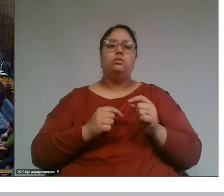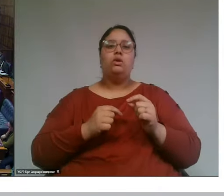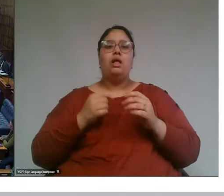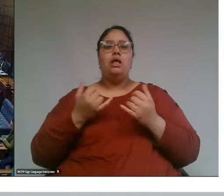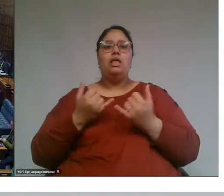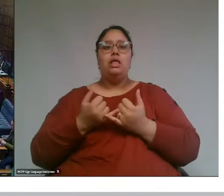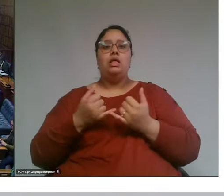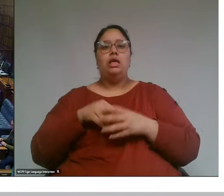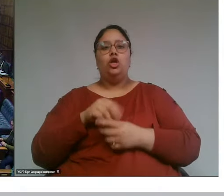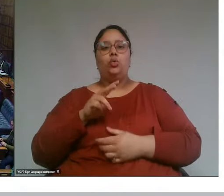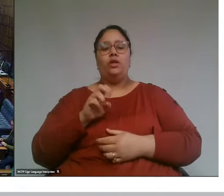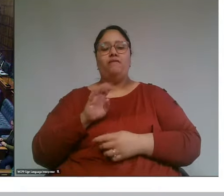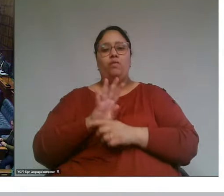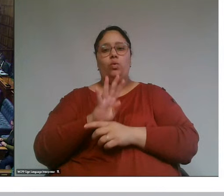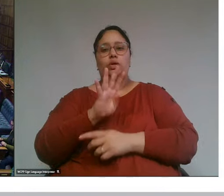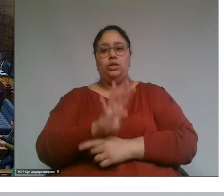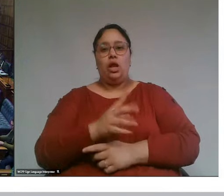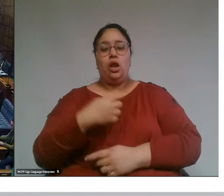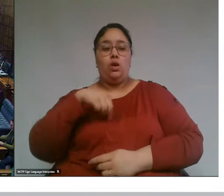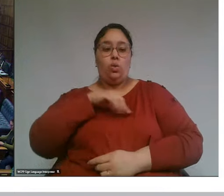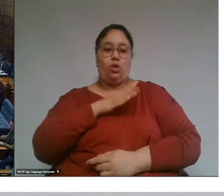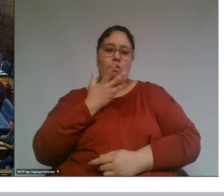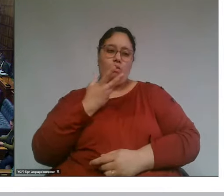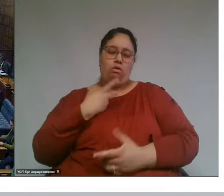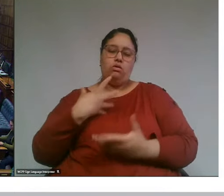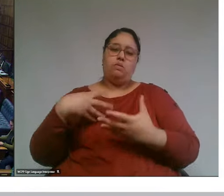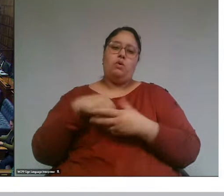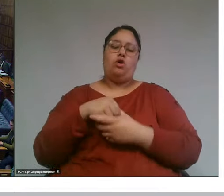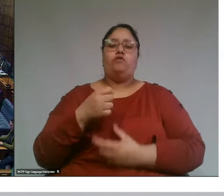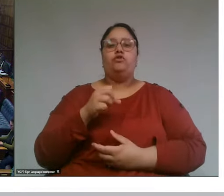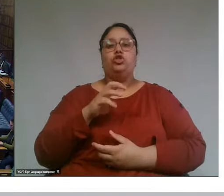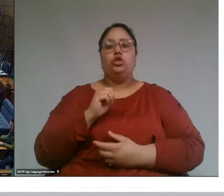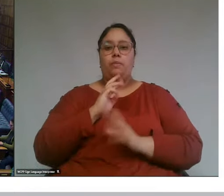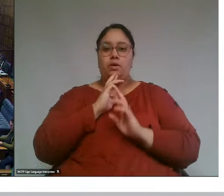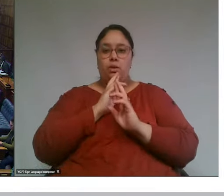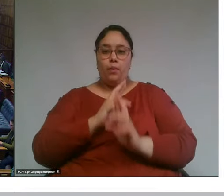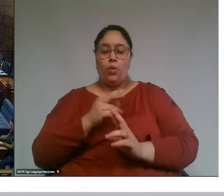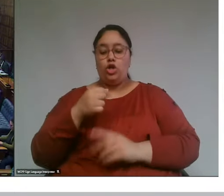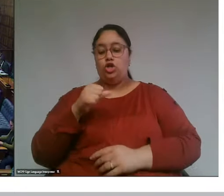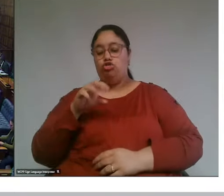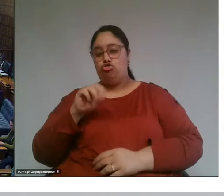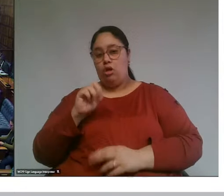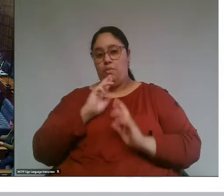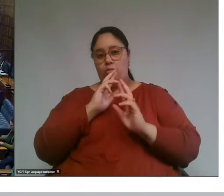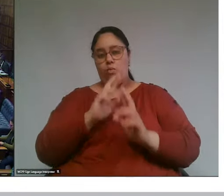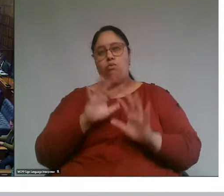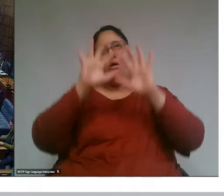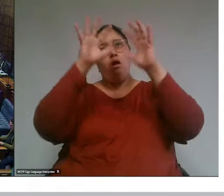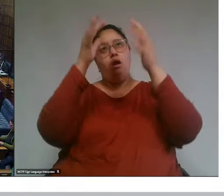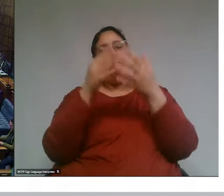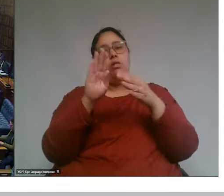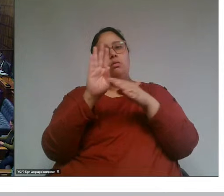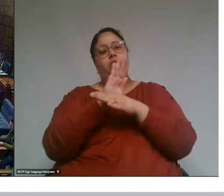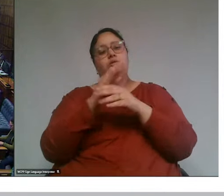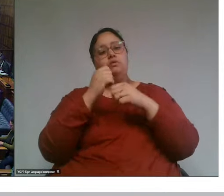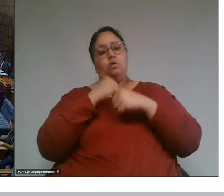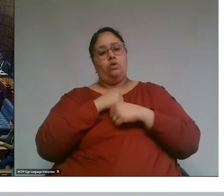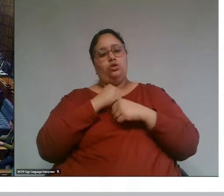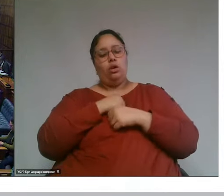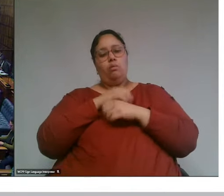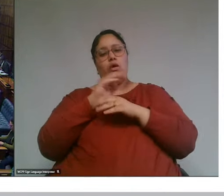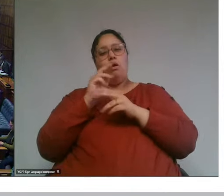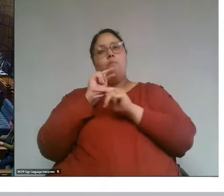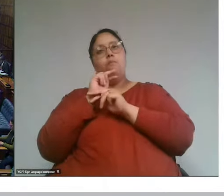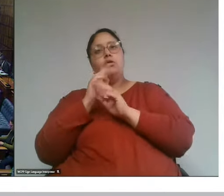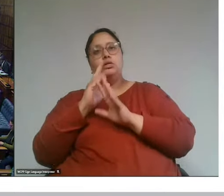2014 where were we where we were part of the gem report now what the G report is the global entrepreneurship monitor it looks